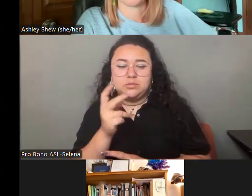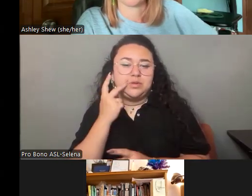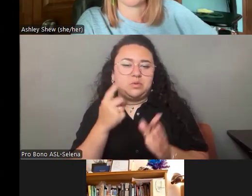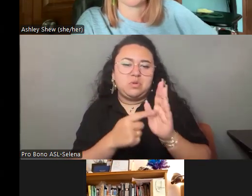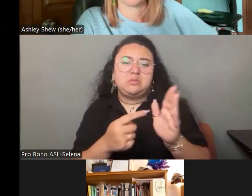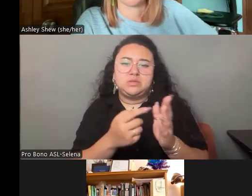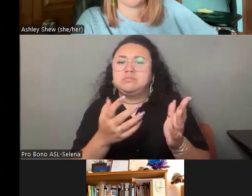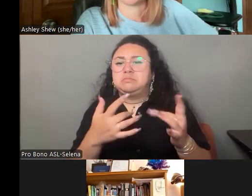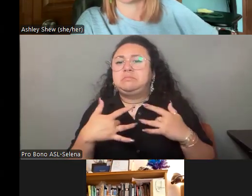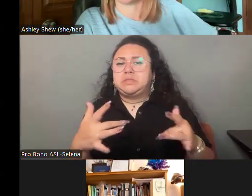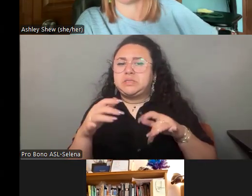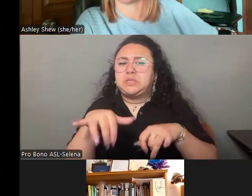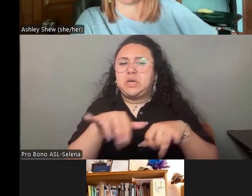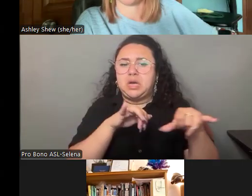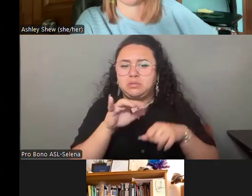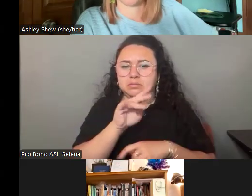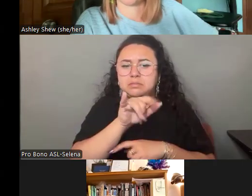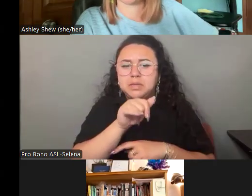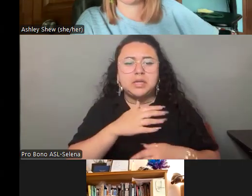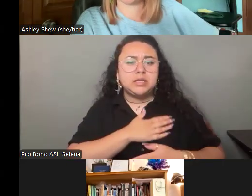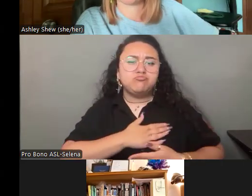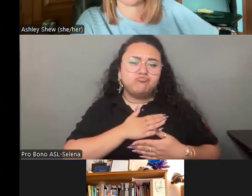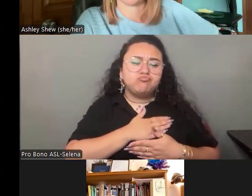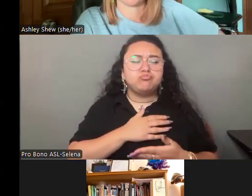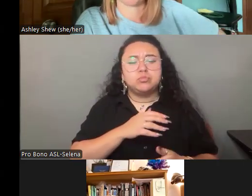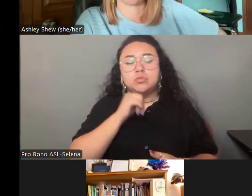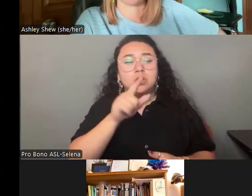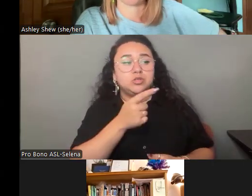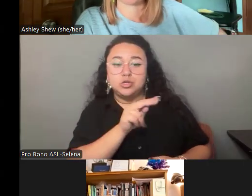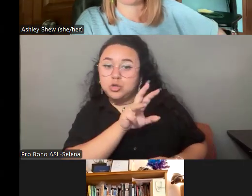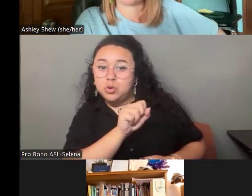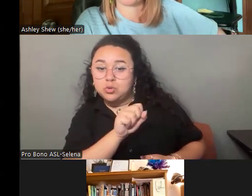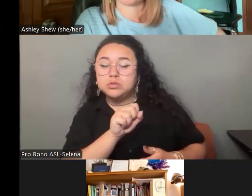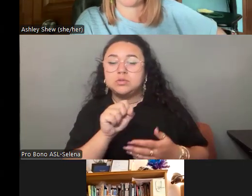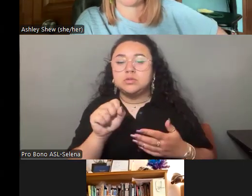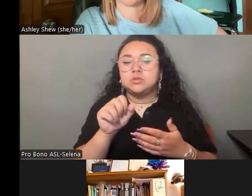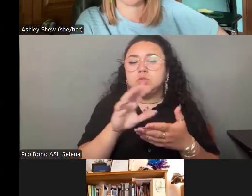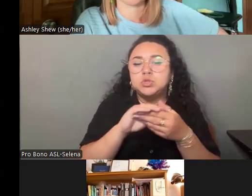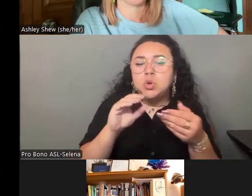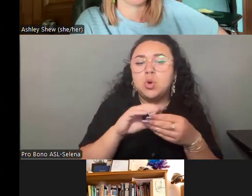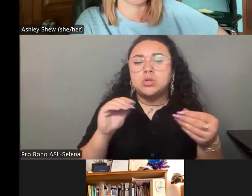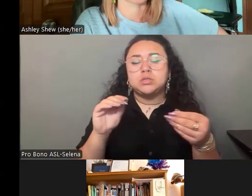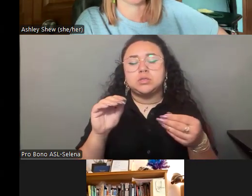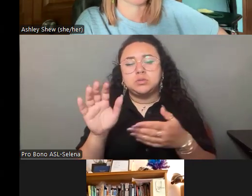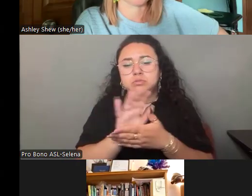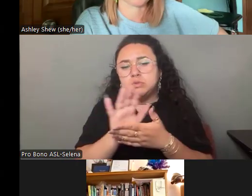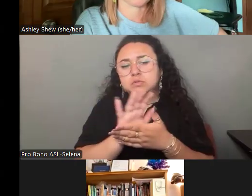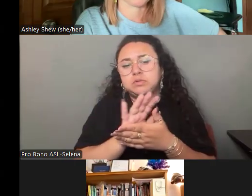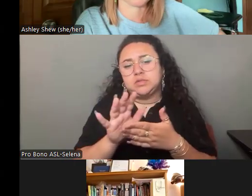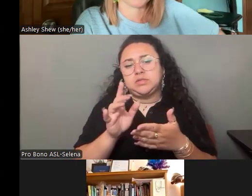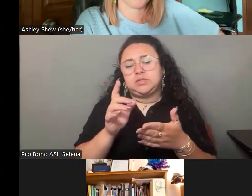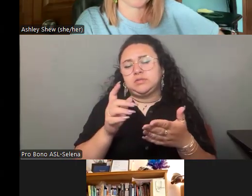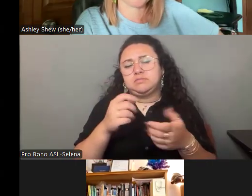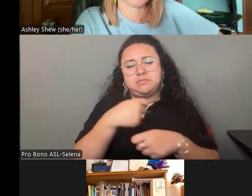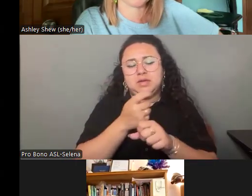in sort of entertainment as well. So not just news, but different stories created for different purposes.